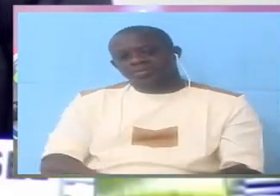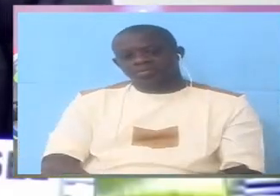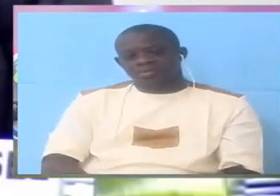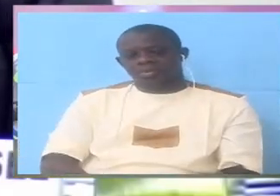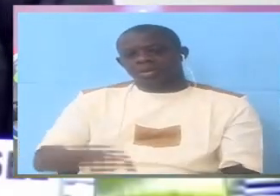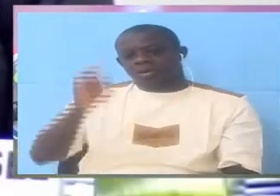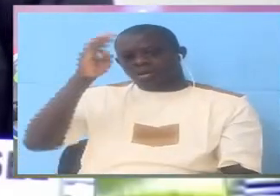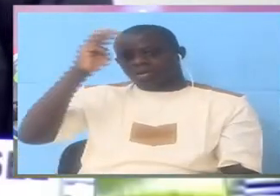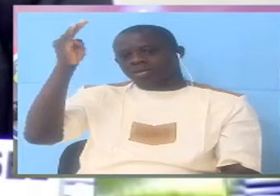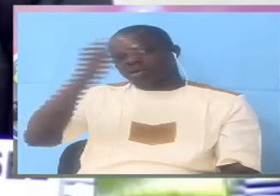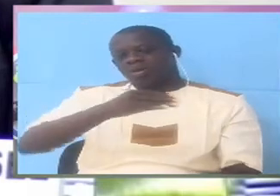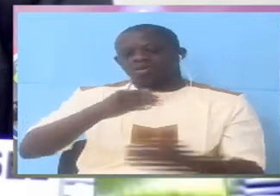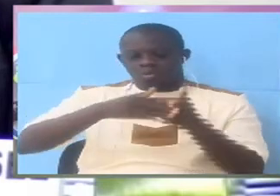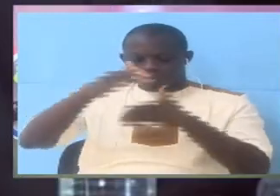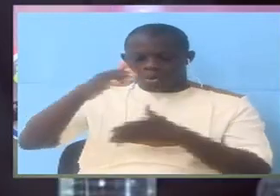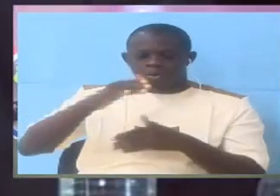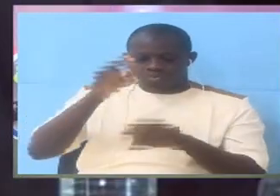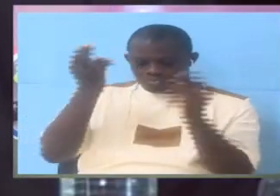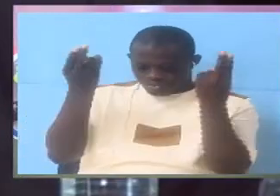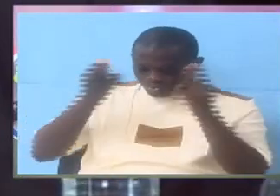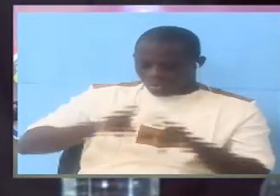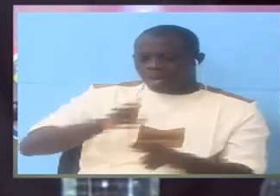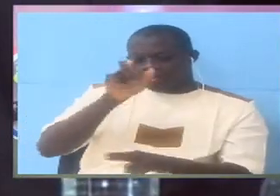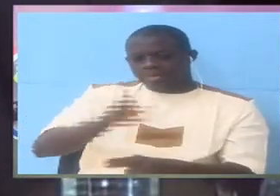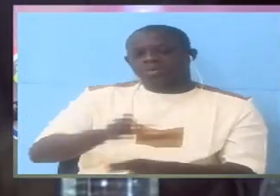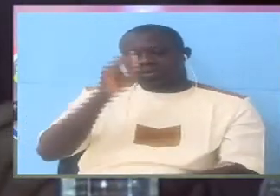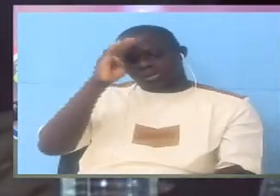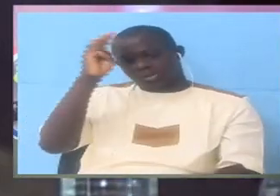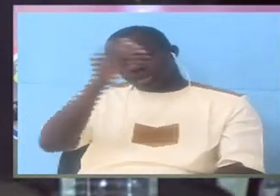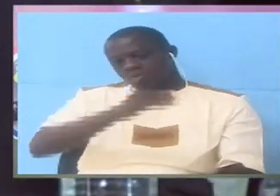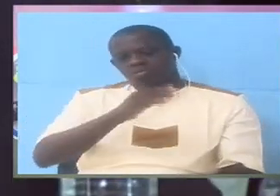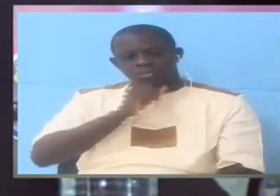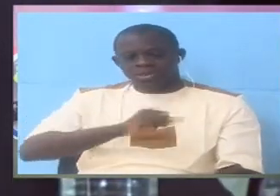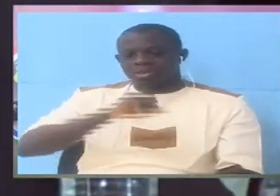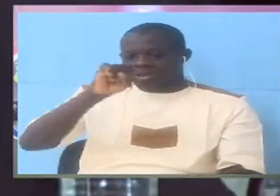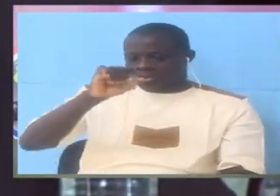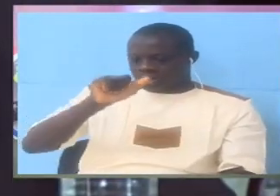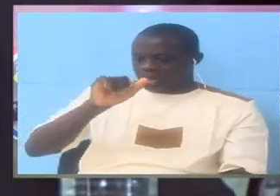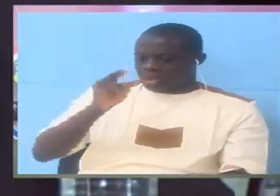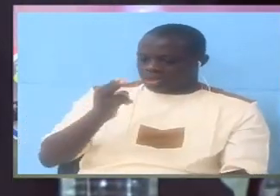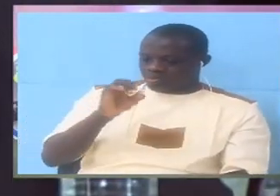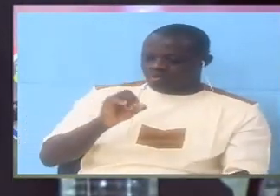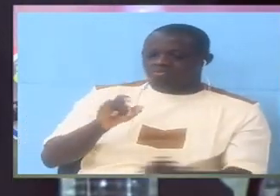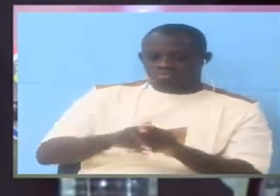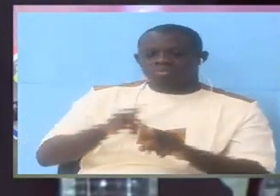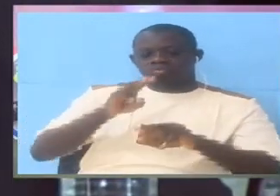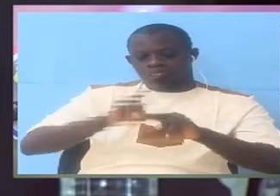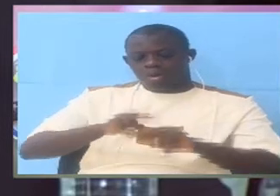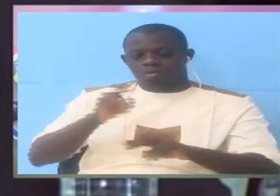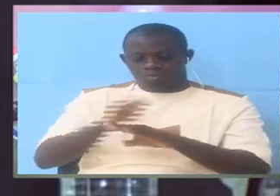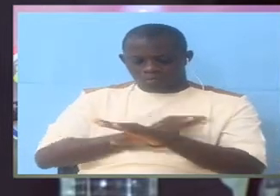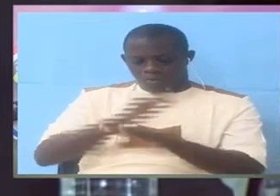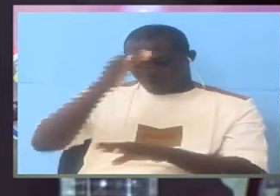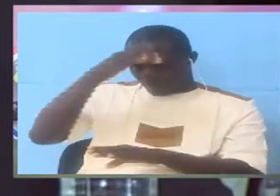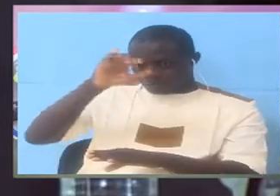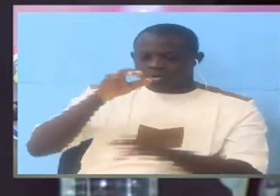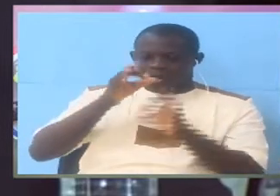Thank you very much, Counsel, and thank you, Mr. Saho, for coming to testify before the Commission.